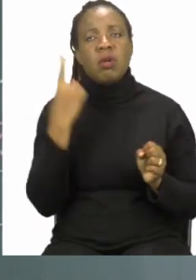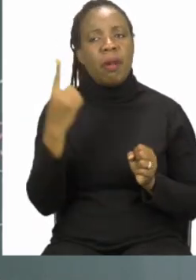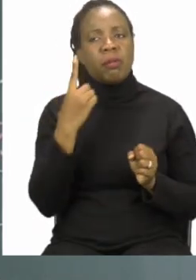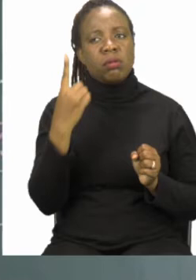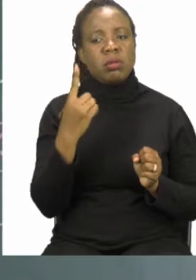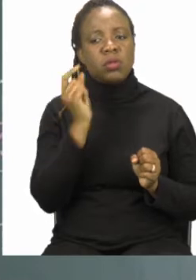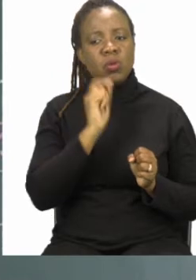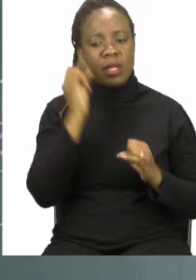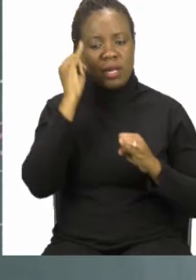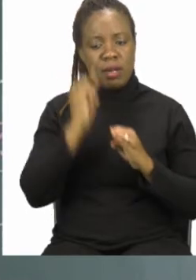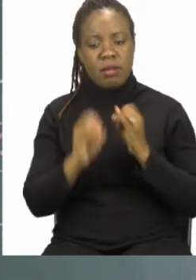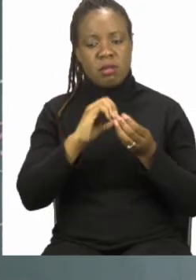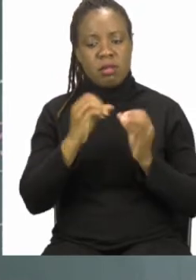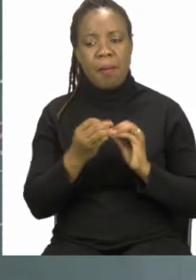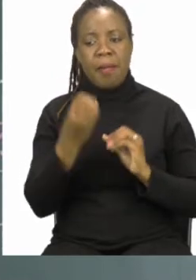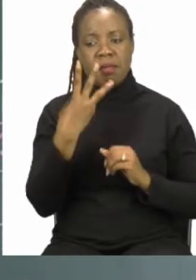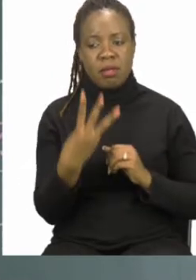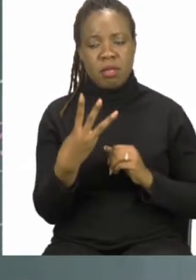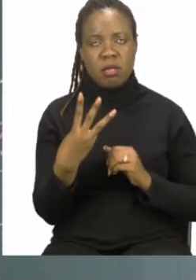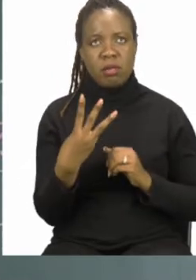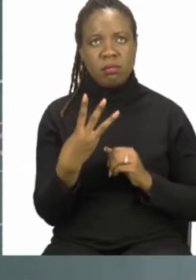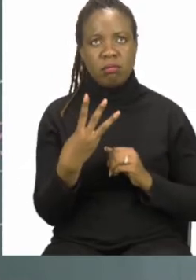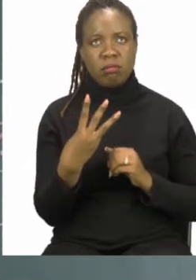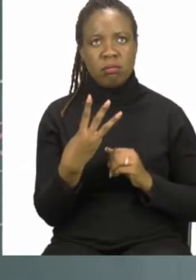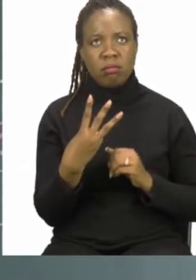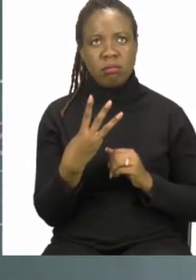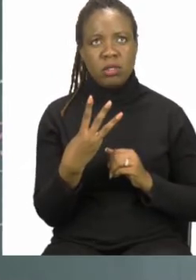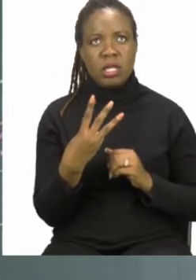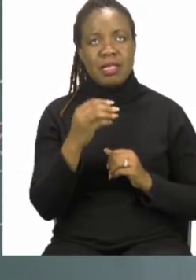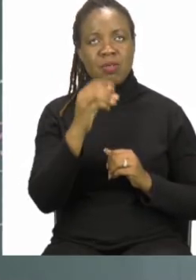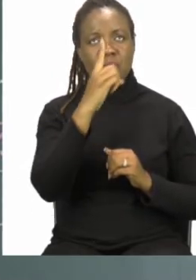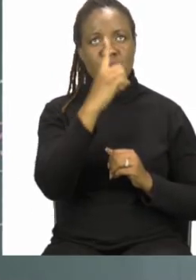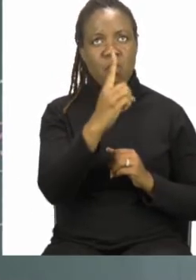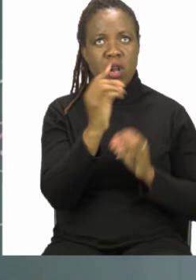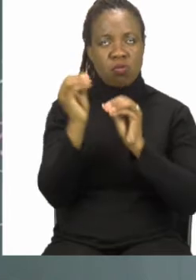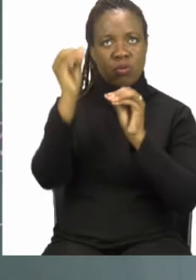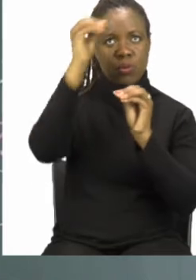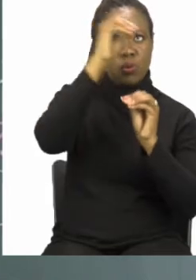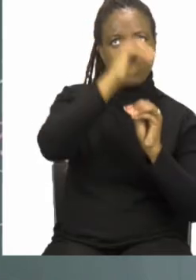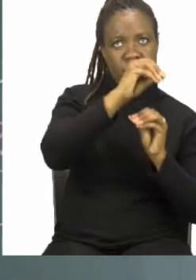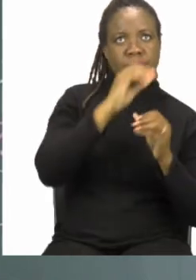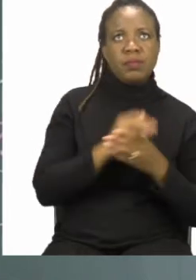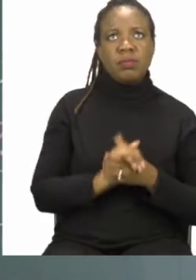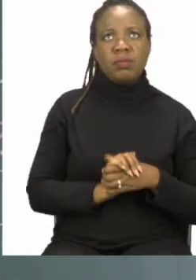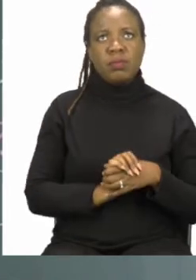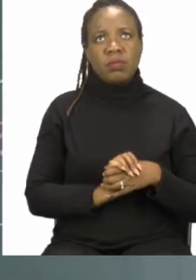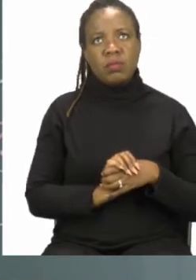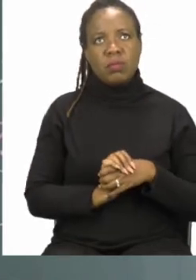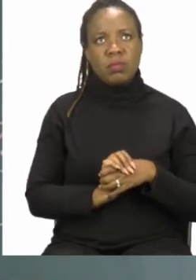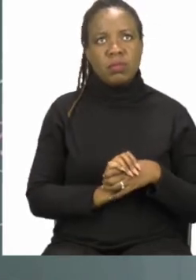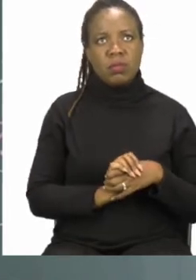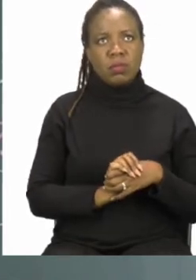only space for 1 digit. So what do? We carry on. We ask the tens